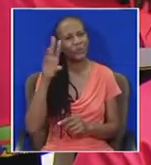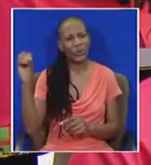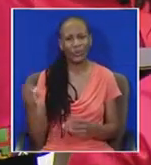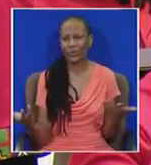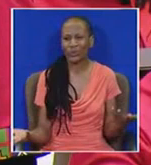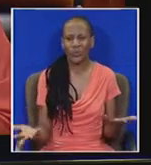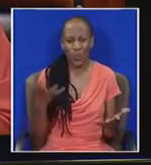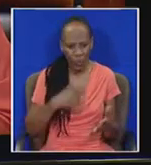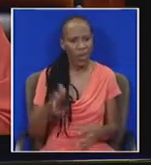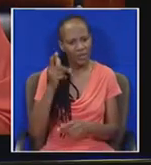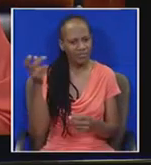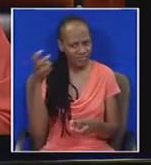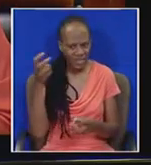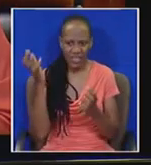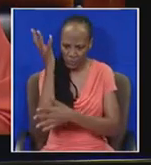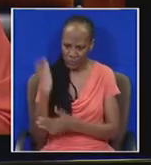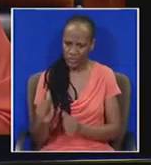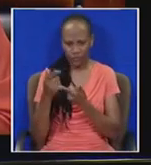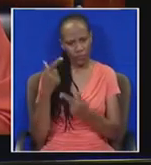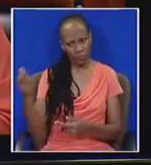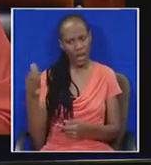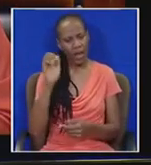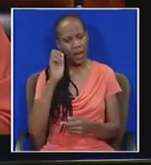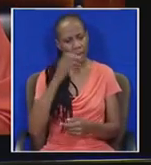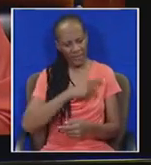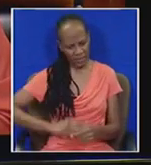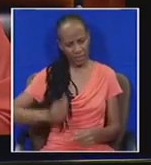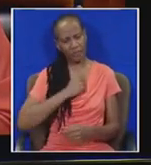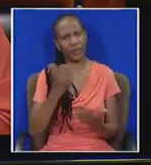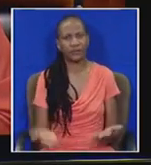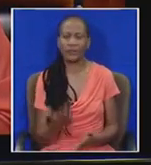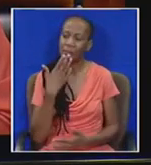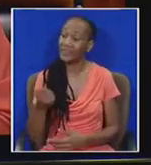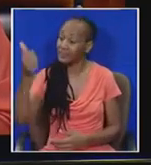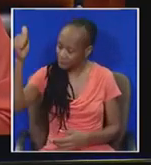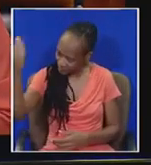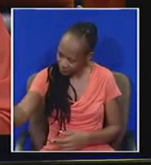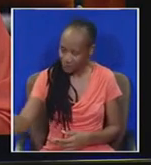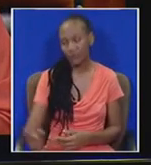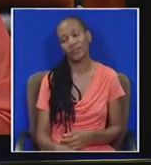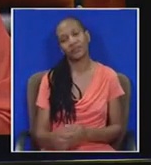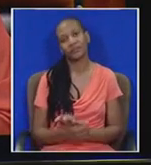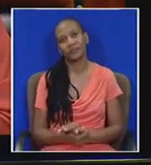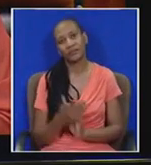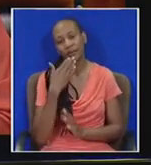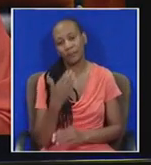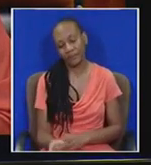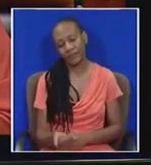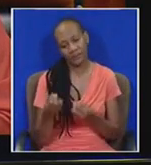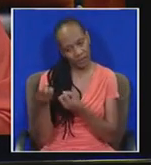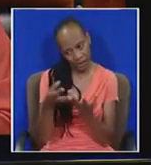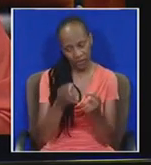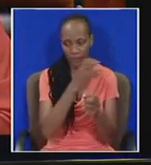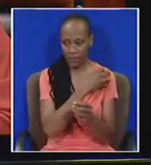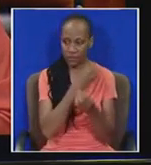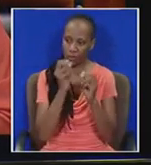Want your to seat. hear a Take your revolutionary seat, speech? Honorable Deputy SG of the EFF. Please allow the minister to